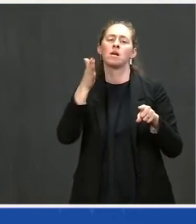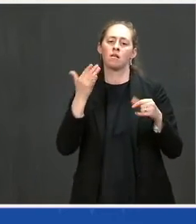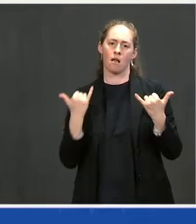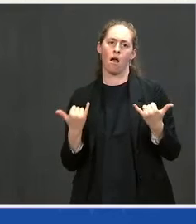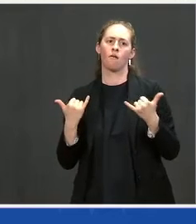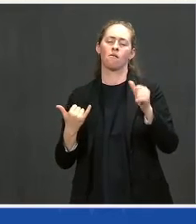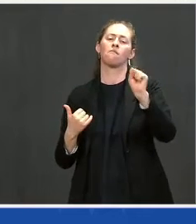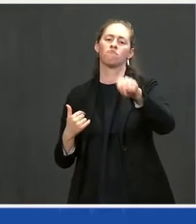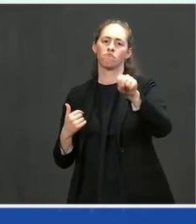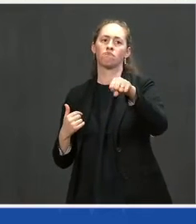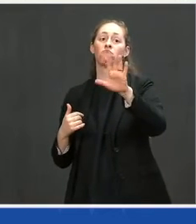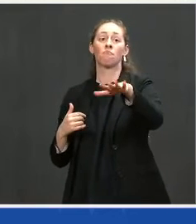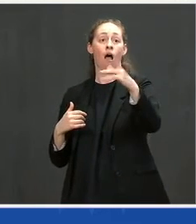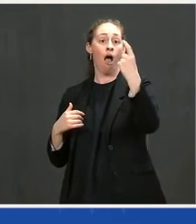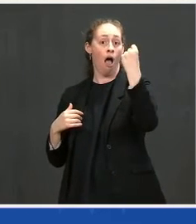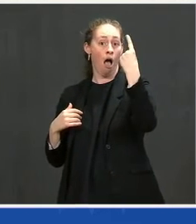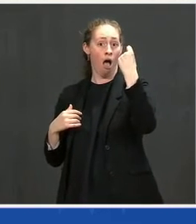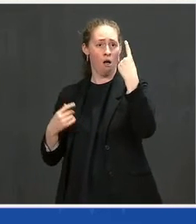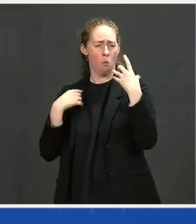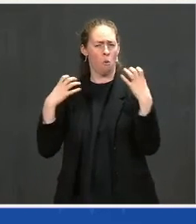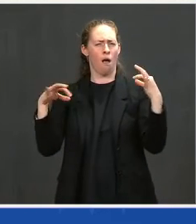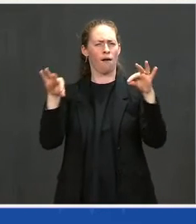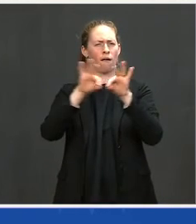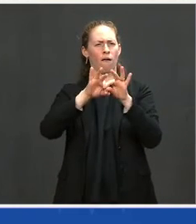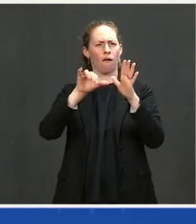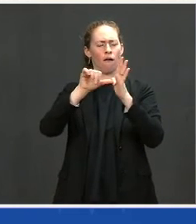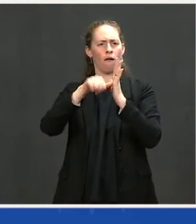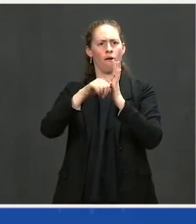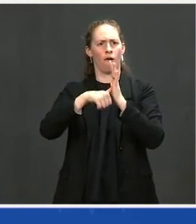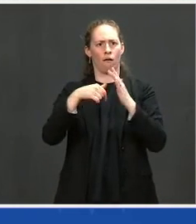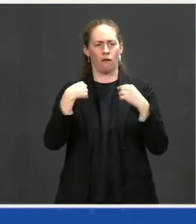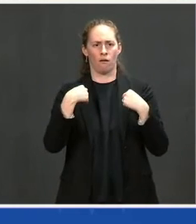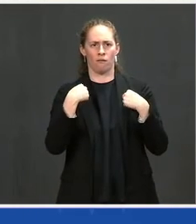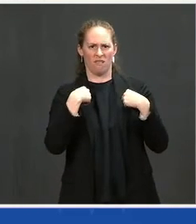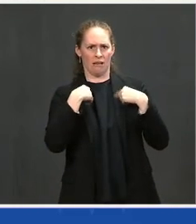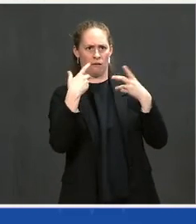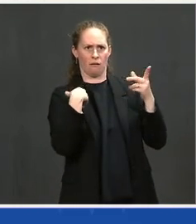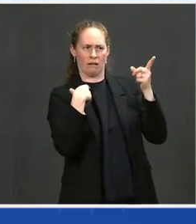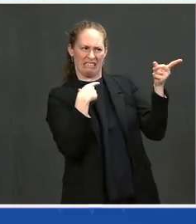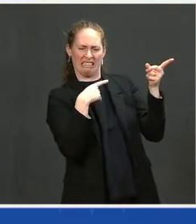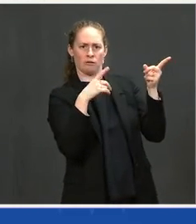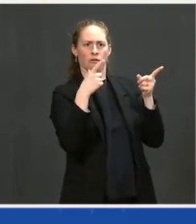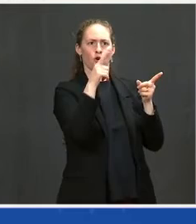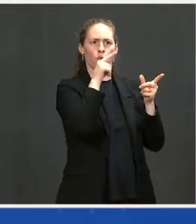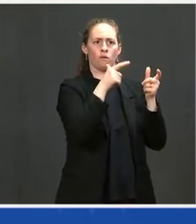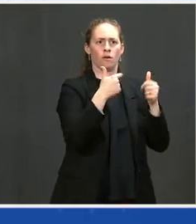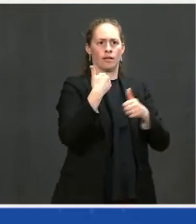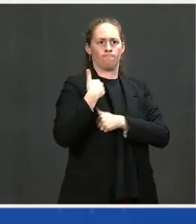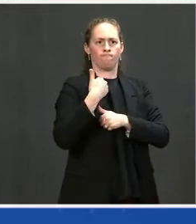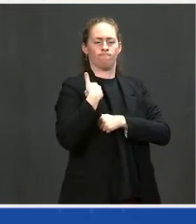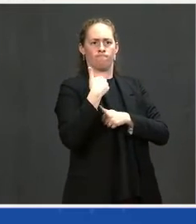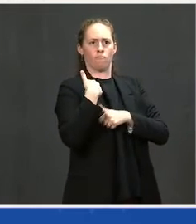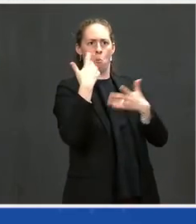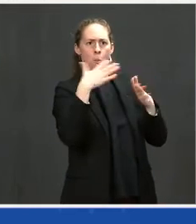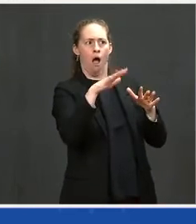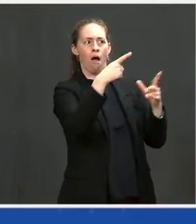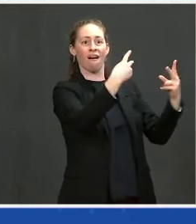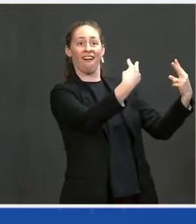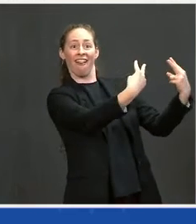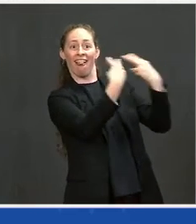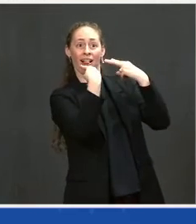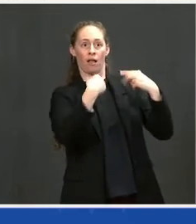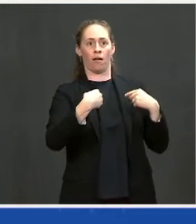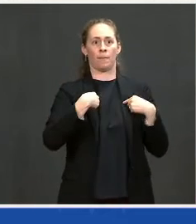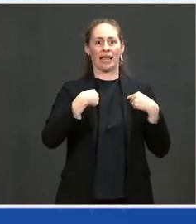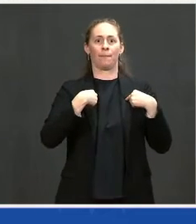down, all my chief folks have gone down, is I don't want to become the issue. I don't want to be,